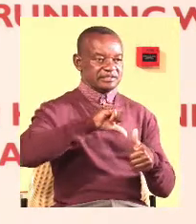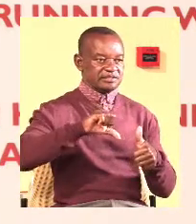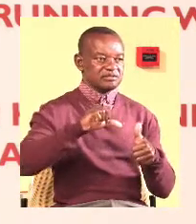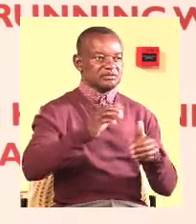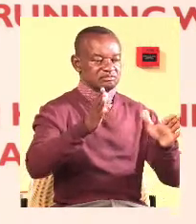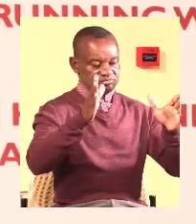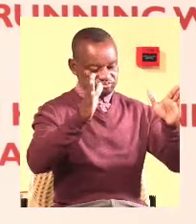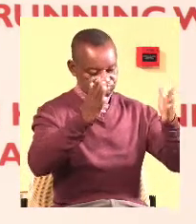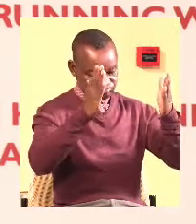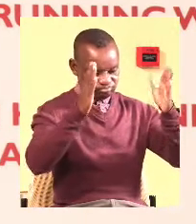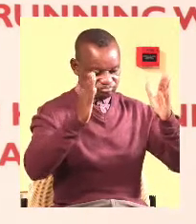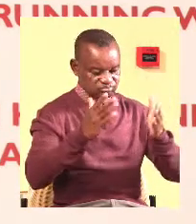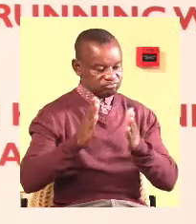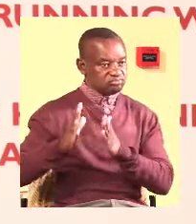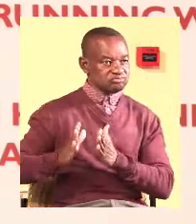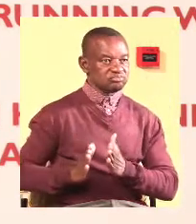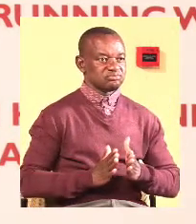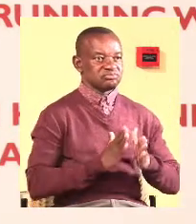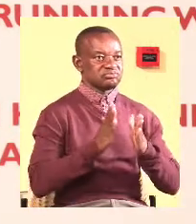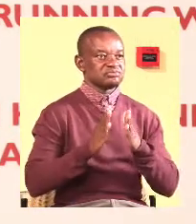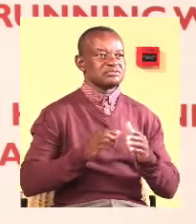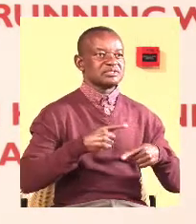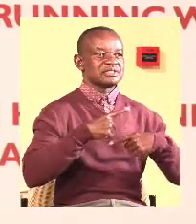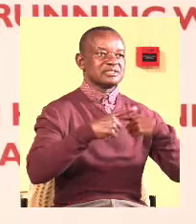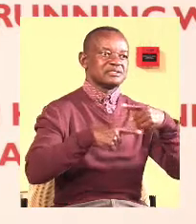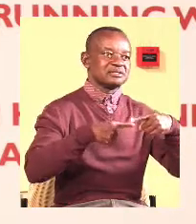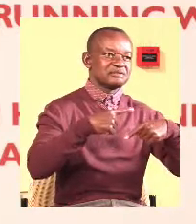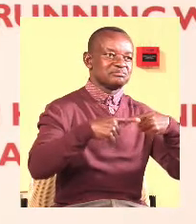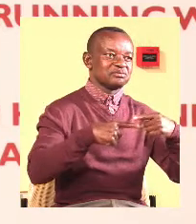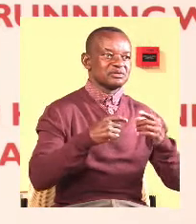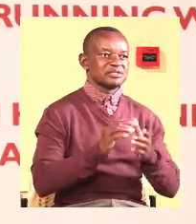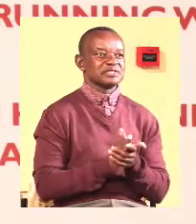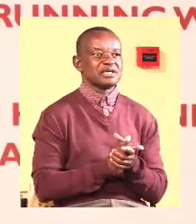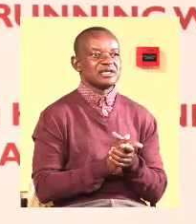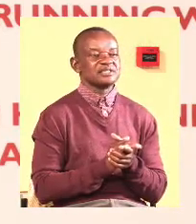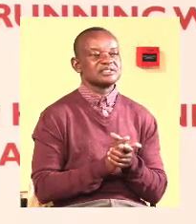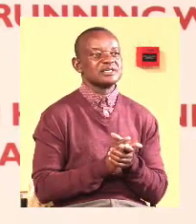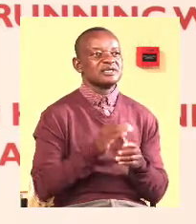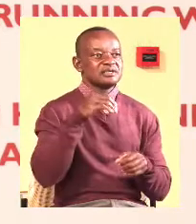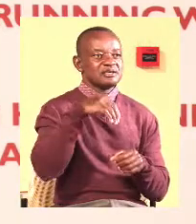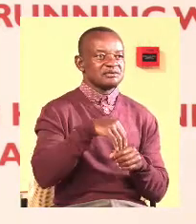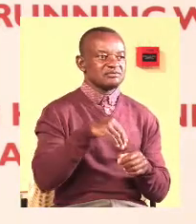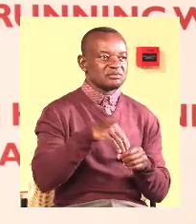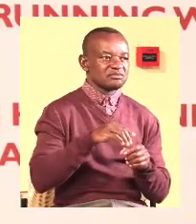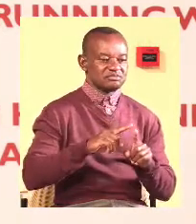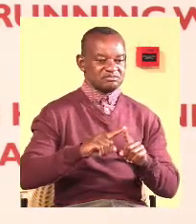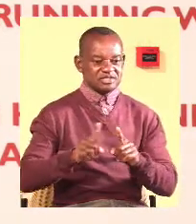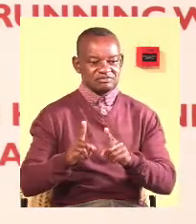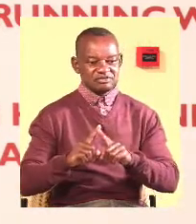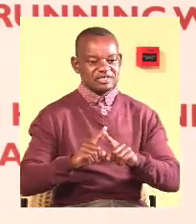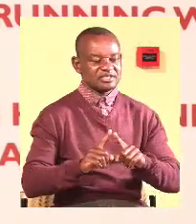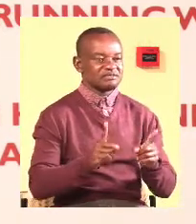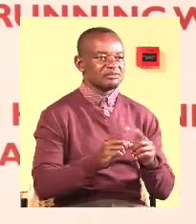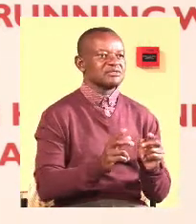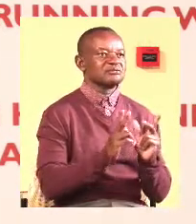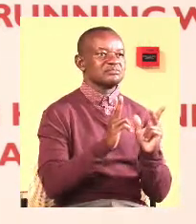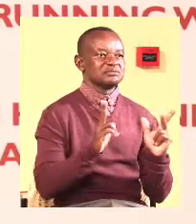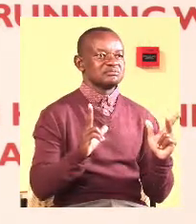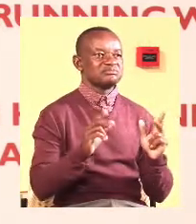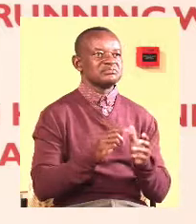process. So you have your community members, you have your community leaders, you have your traditional